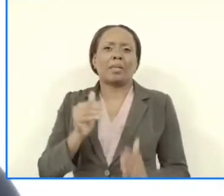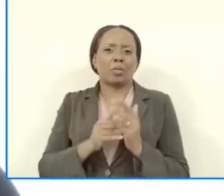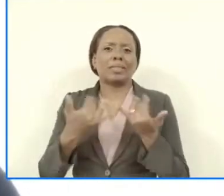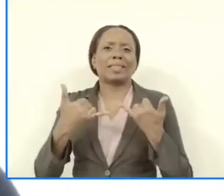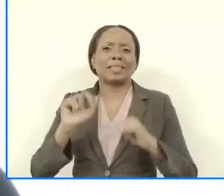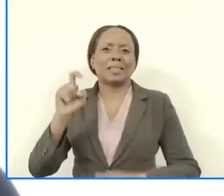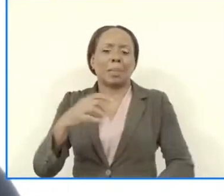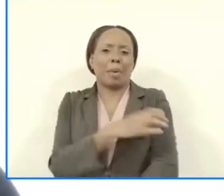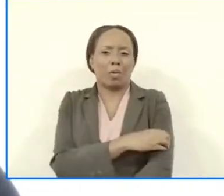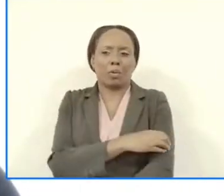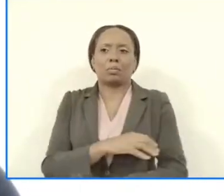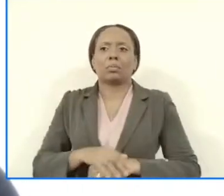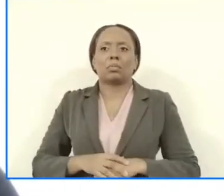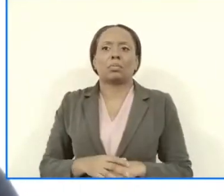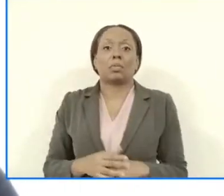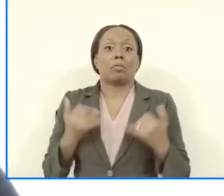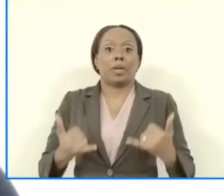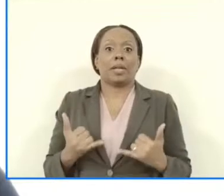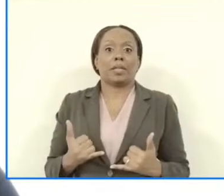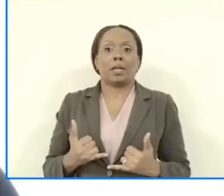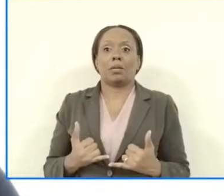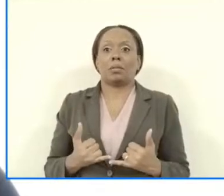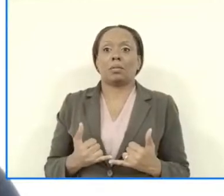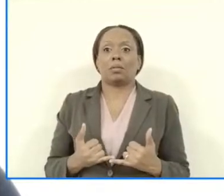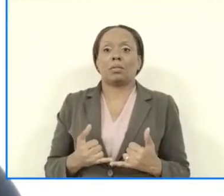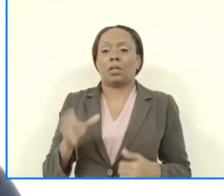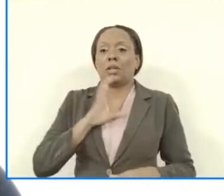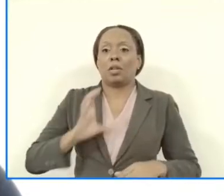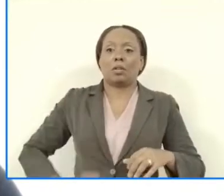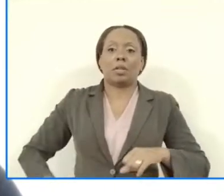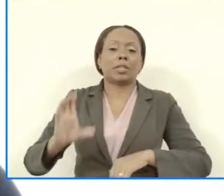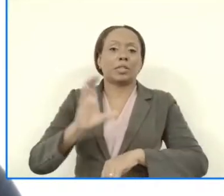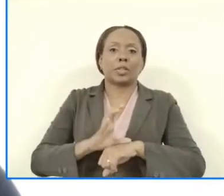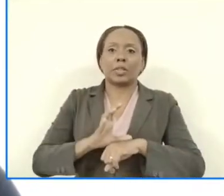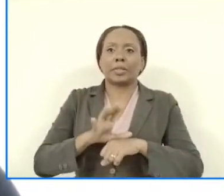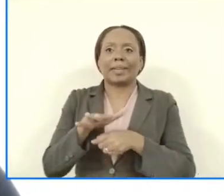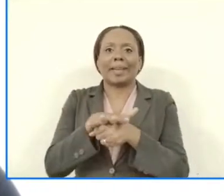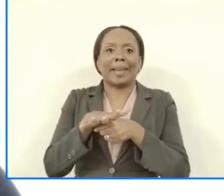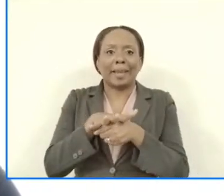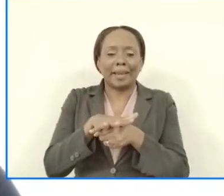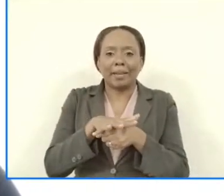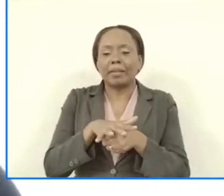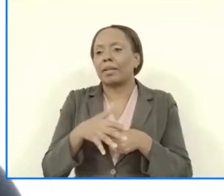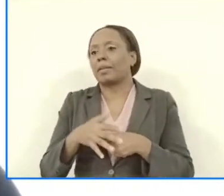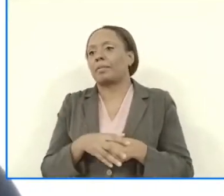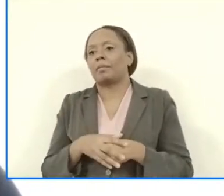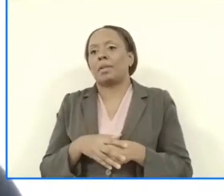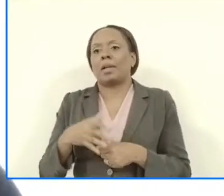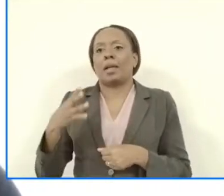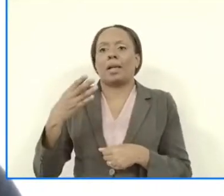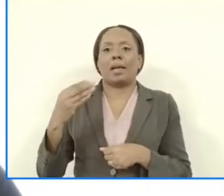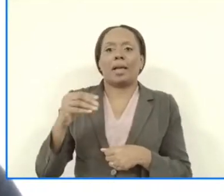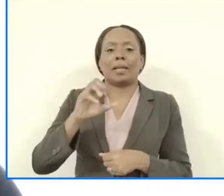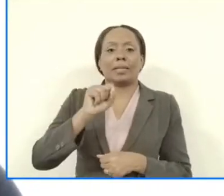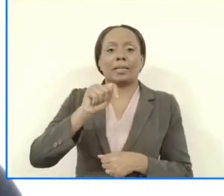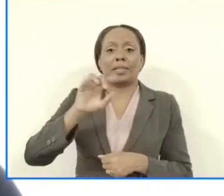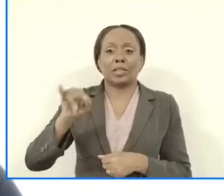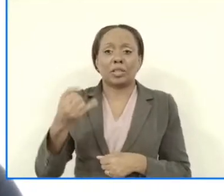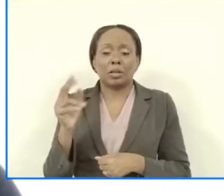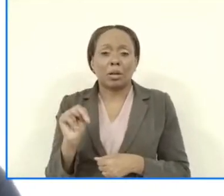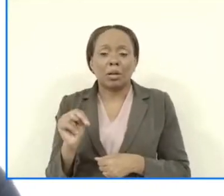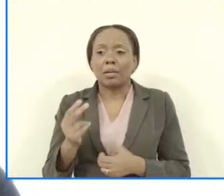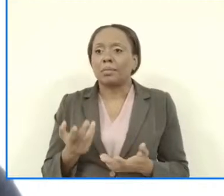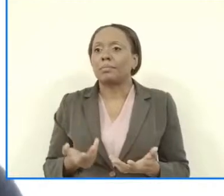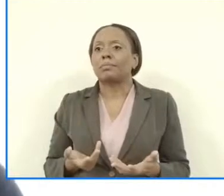Crews are currently in the areas of Lodge Road, Plum Grove, Sayes Court, Paragon, Lowlands, Market Hill, Lemon Arbor, Salmon, and